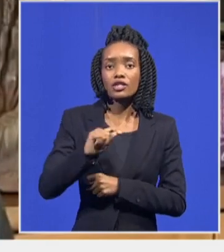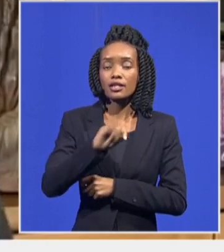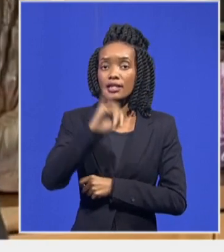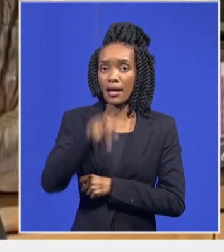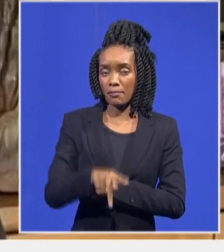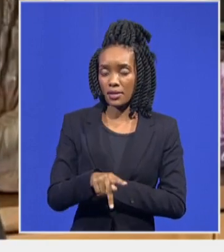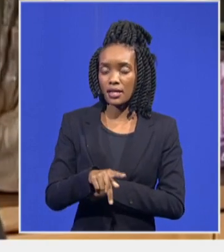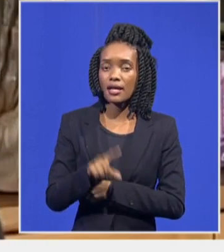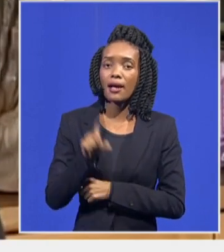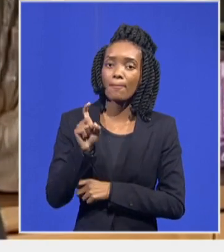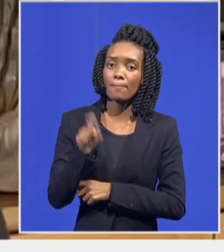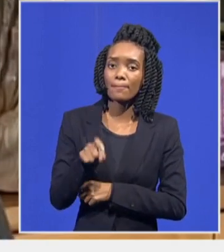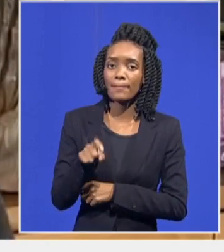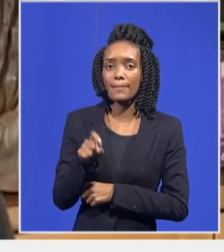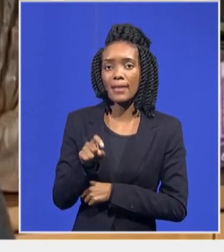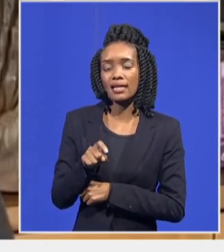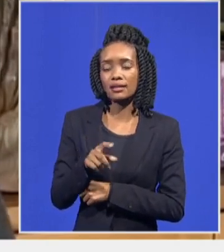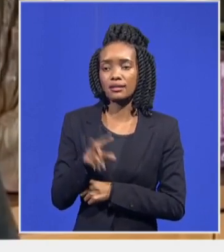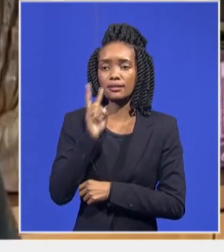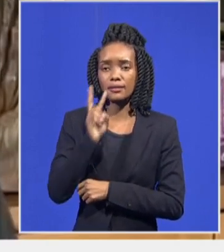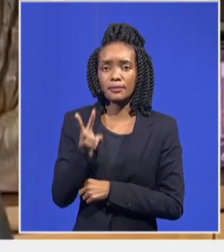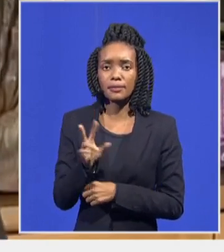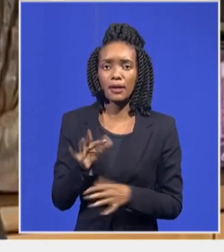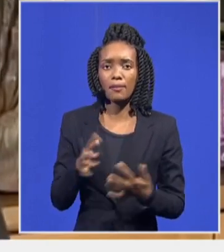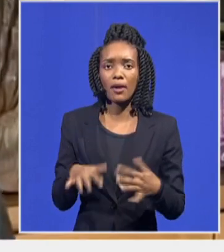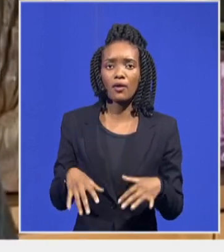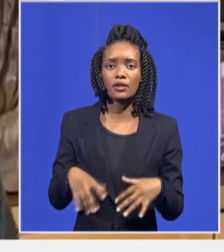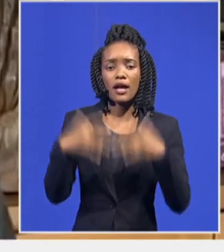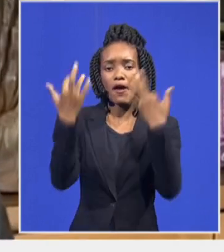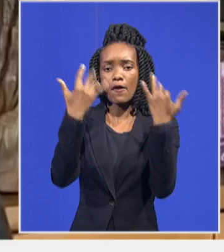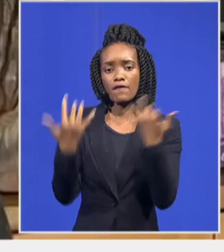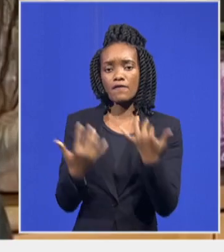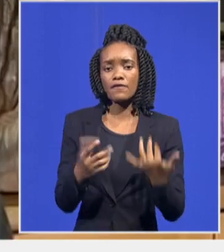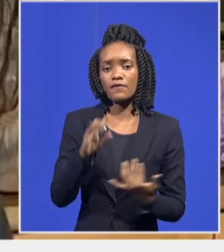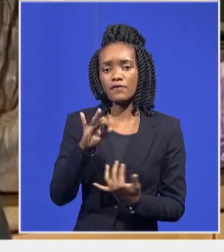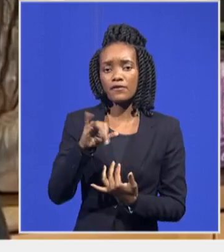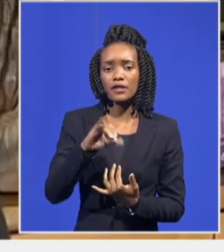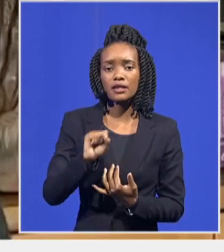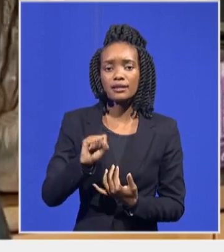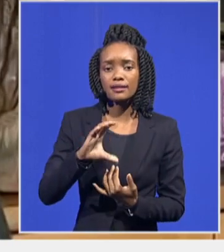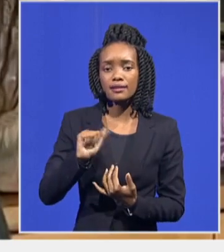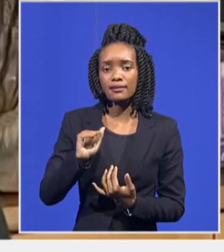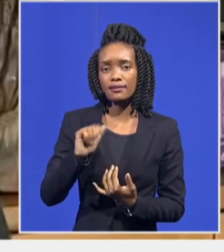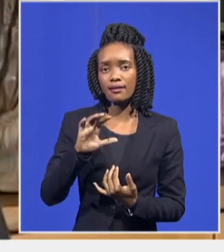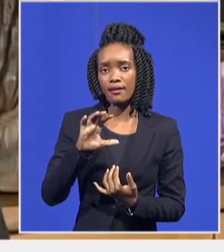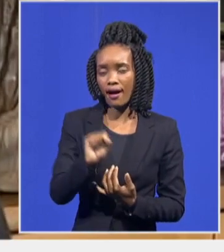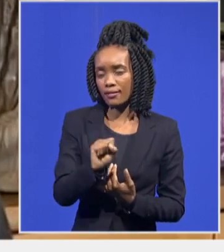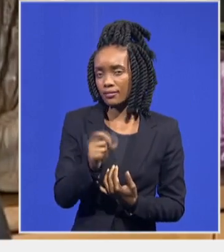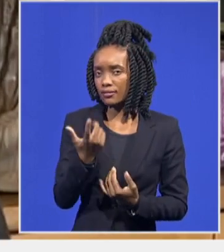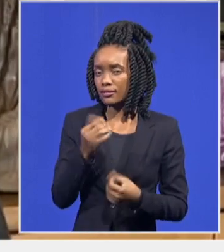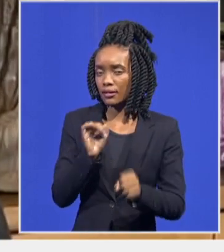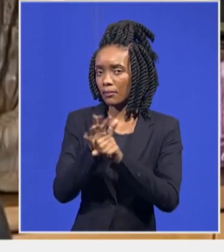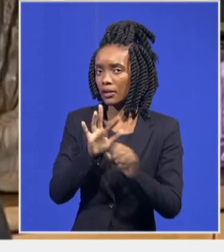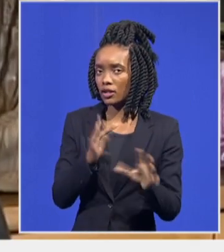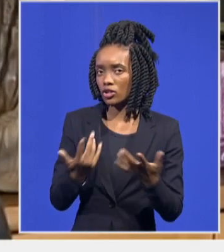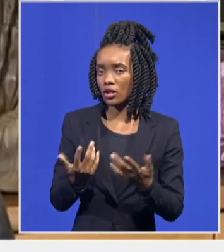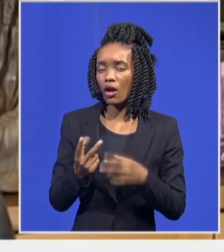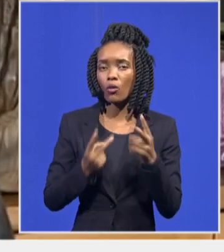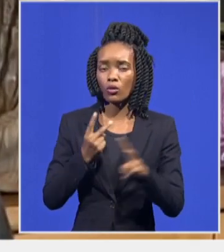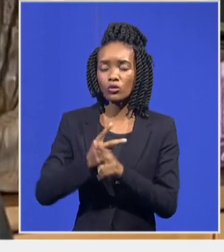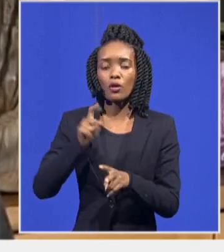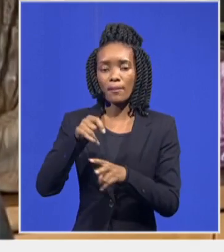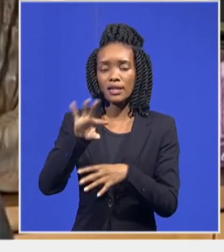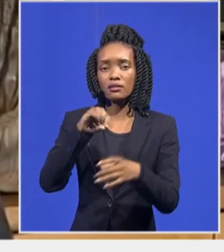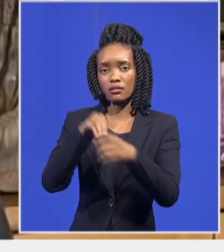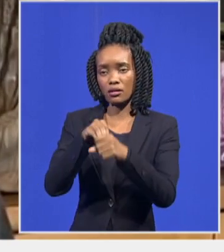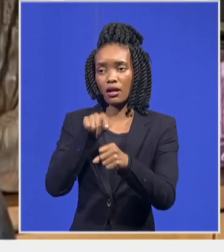be looked at in terms of what the fiscal implications are and needs to be covered, especially in those areas